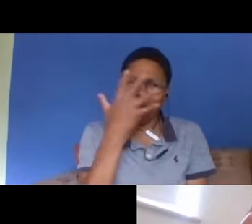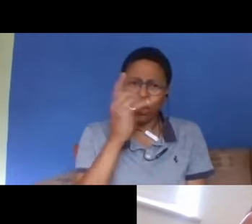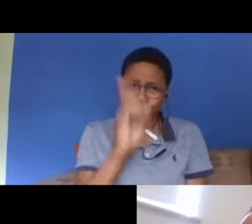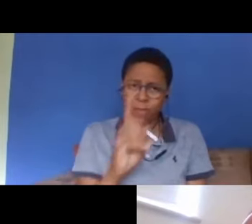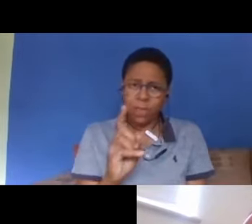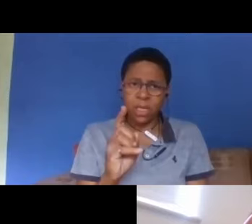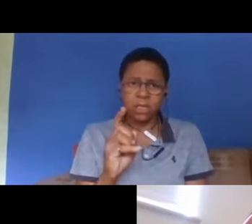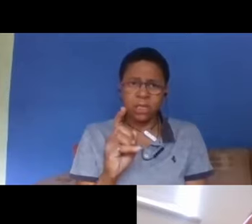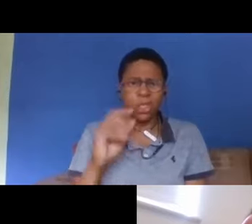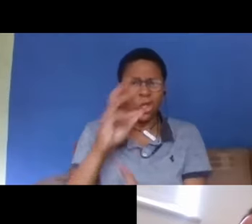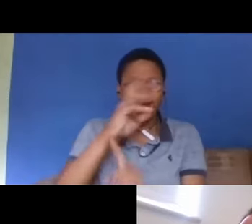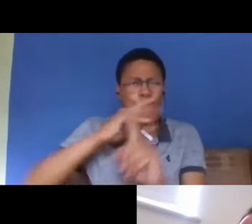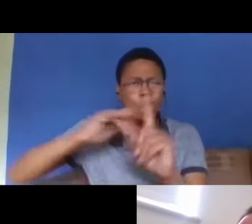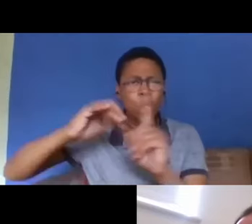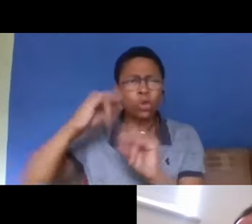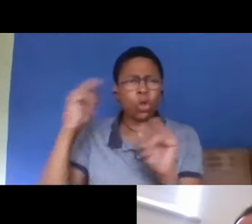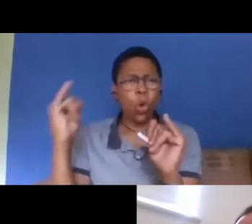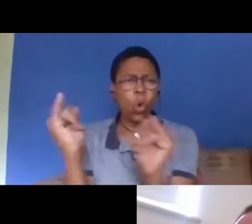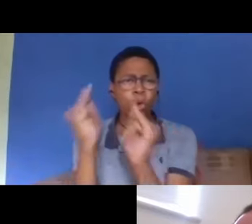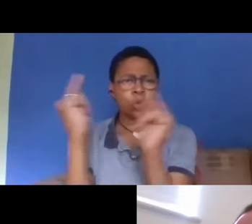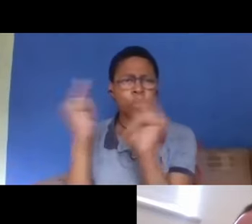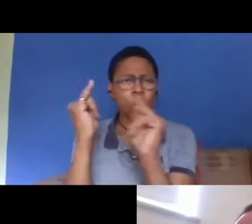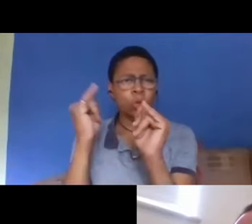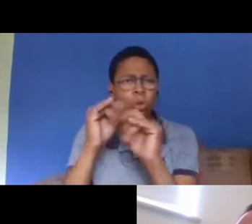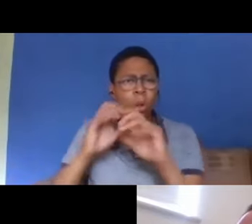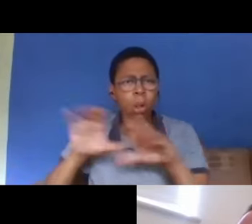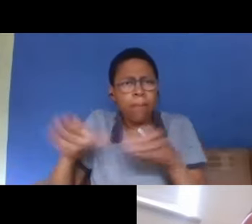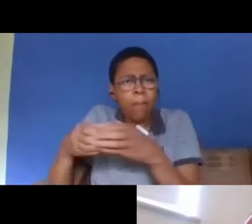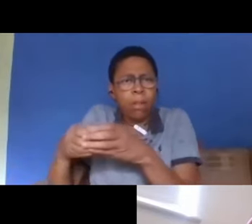bubble, which is extending the household group.